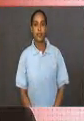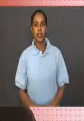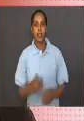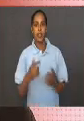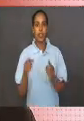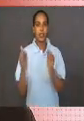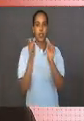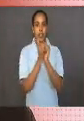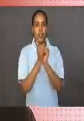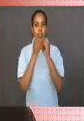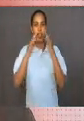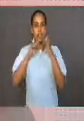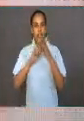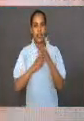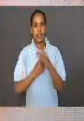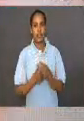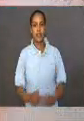Let us get started.